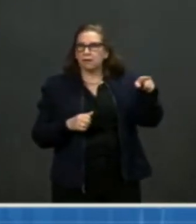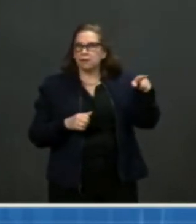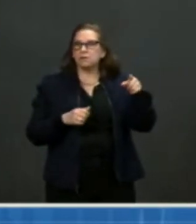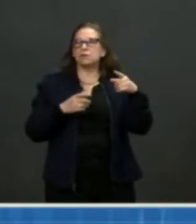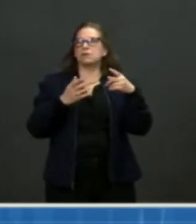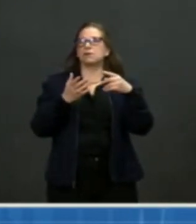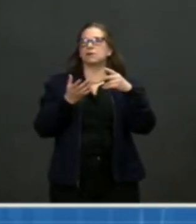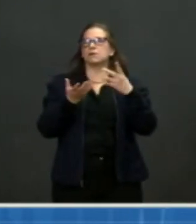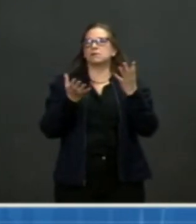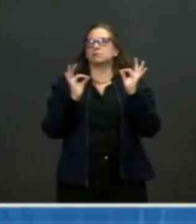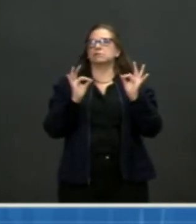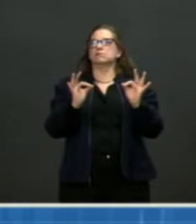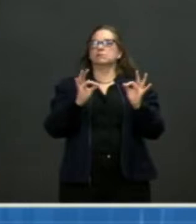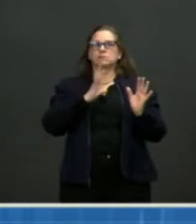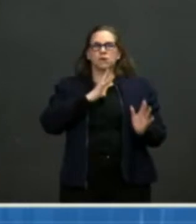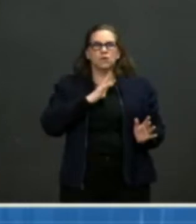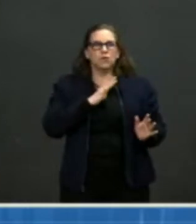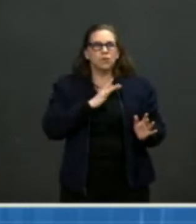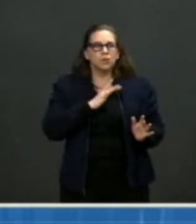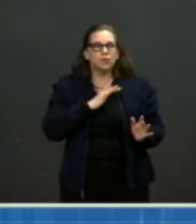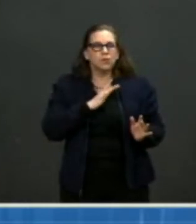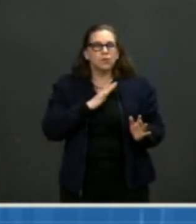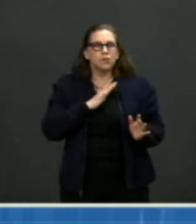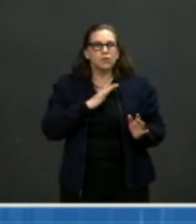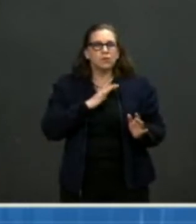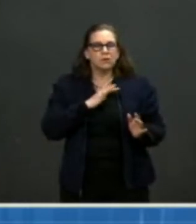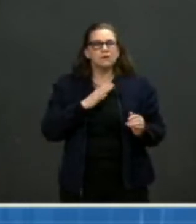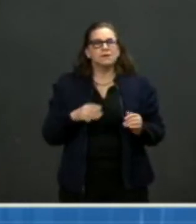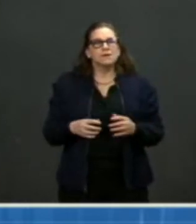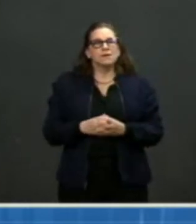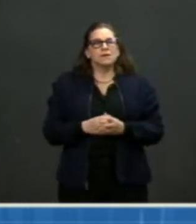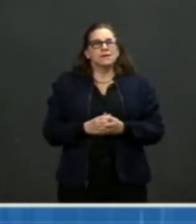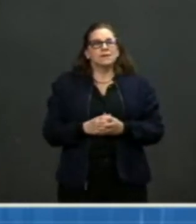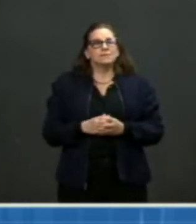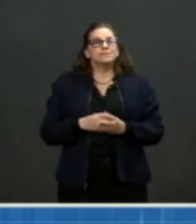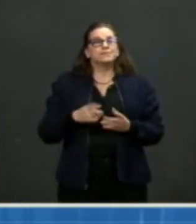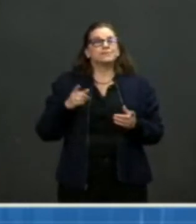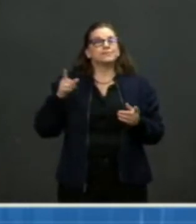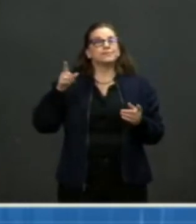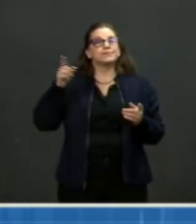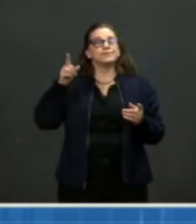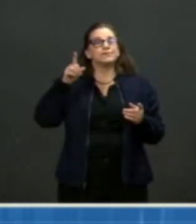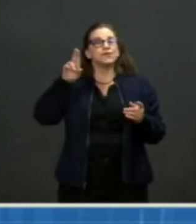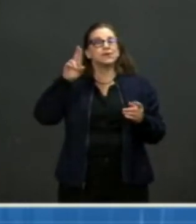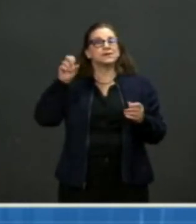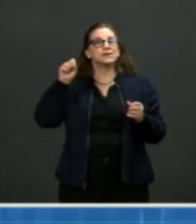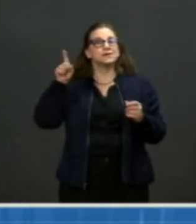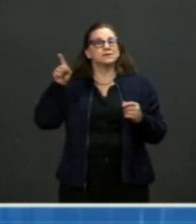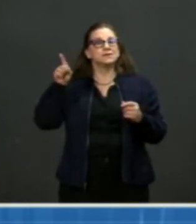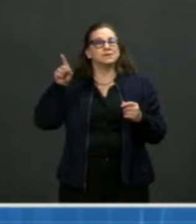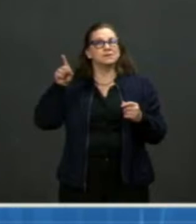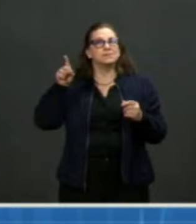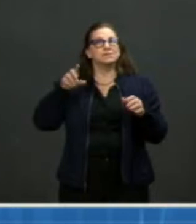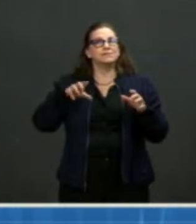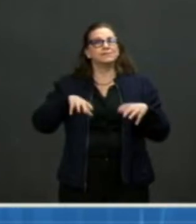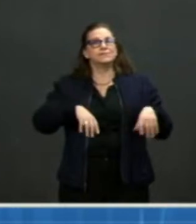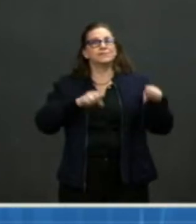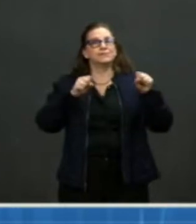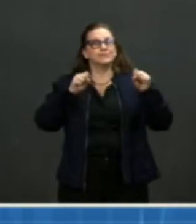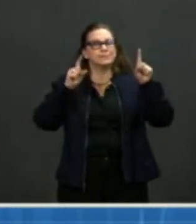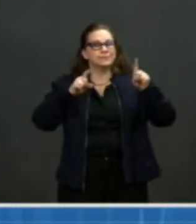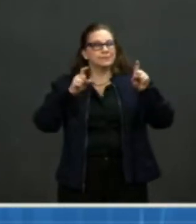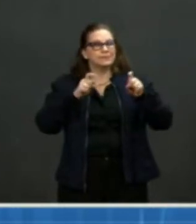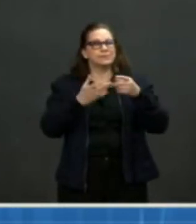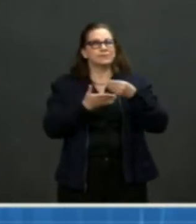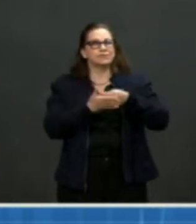significant role in the conduct of this trial. It was funded by BARDA and by NIAID in a trial